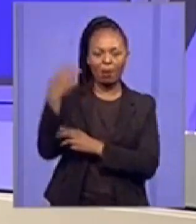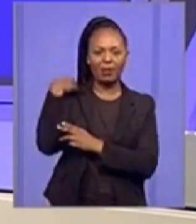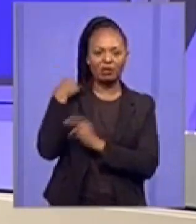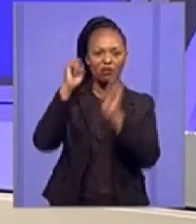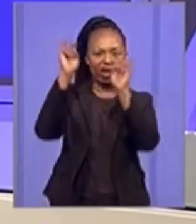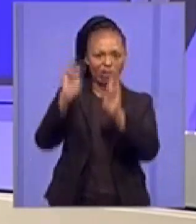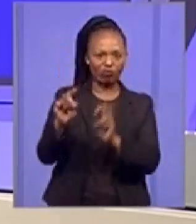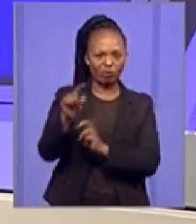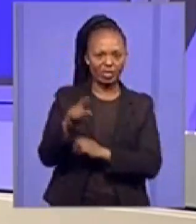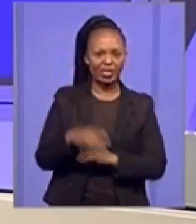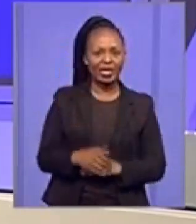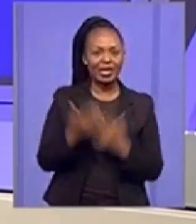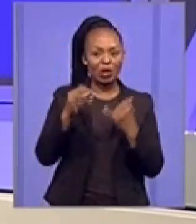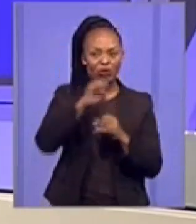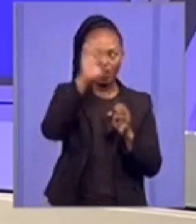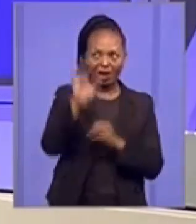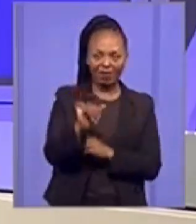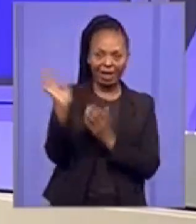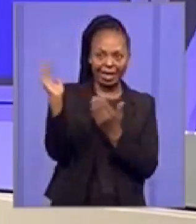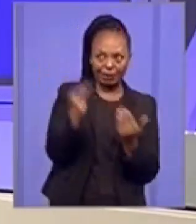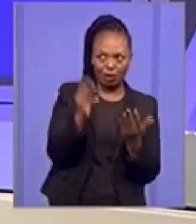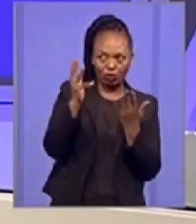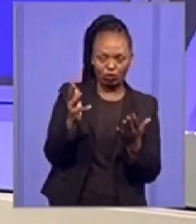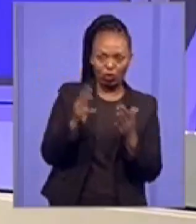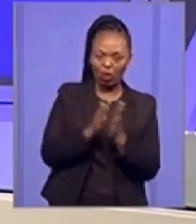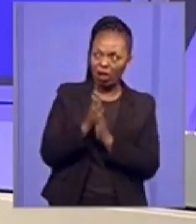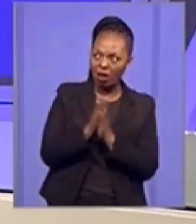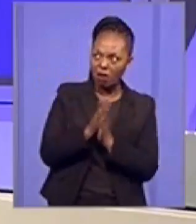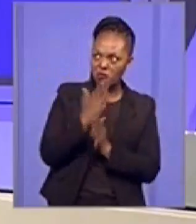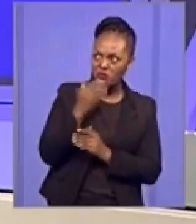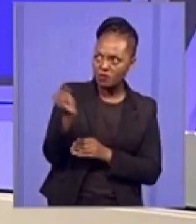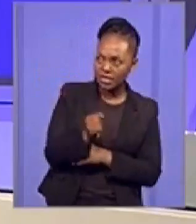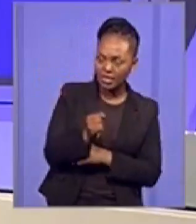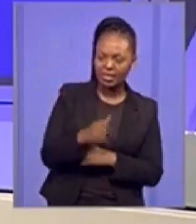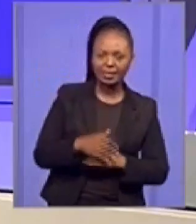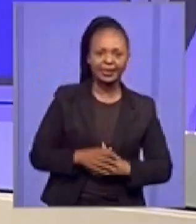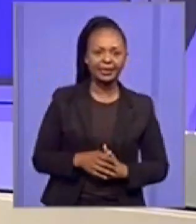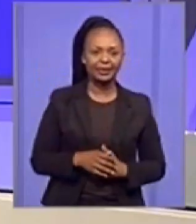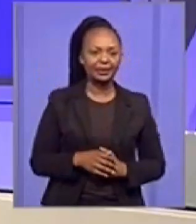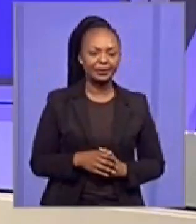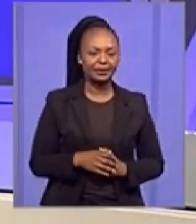letona leo Afrika Borwa ene le lebelletse ka thasello e kgolo.